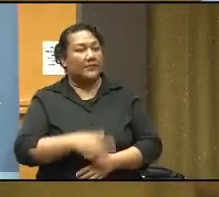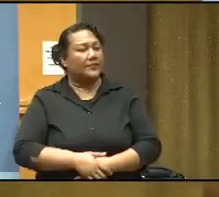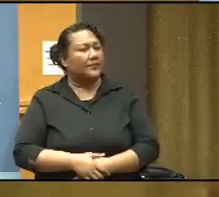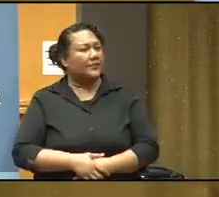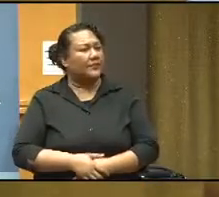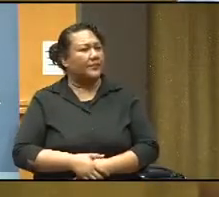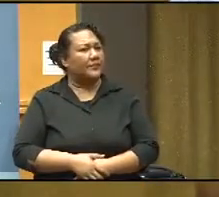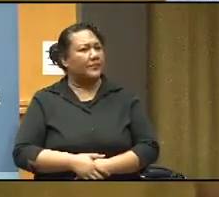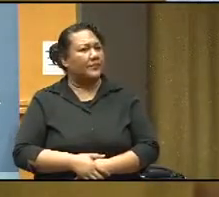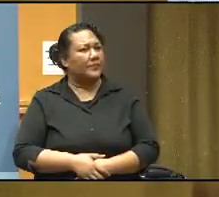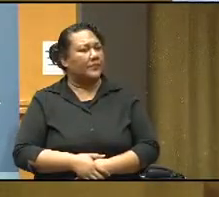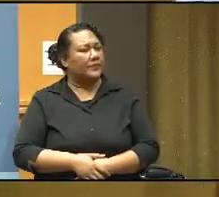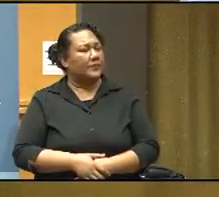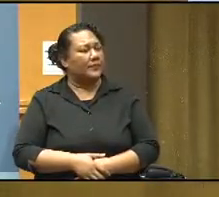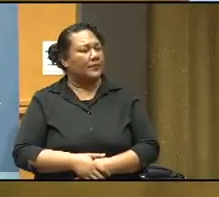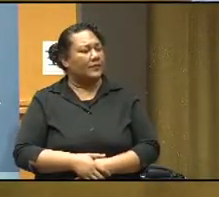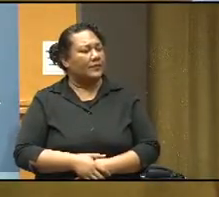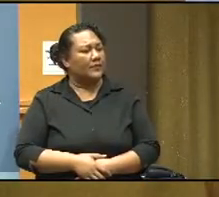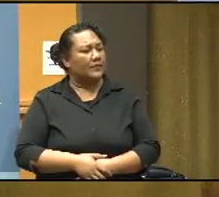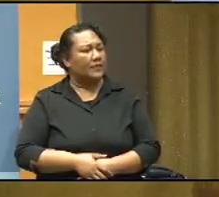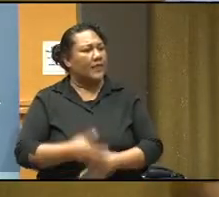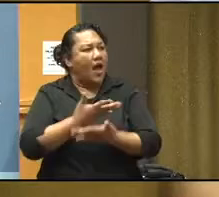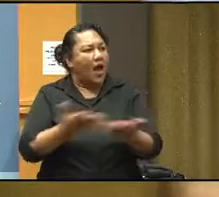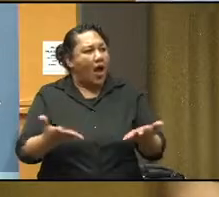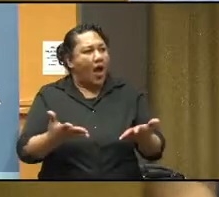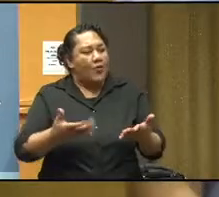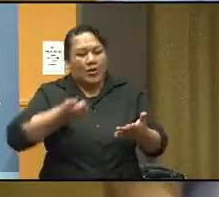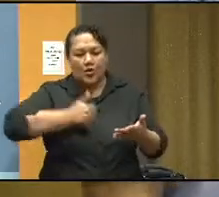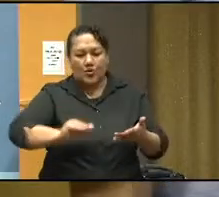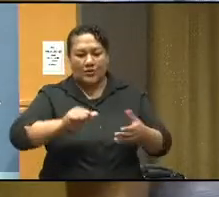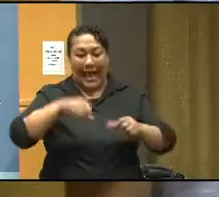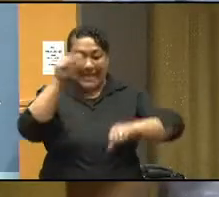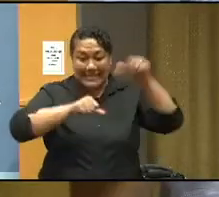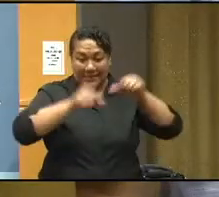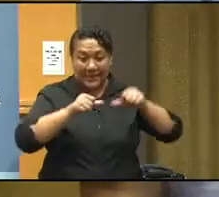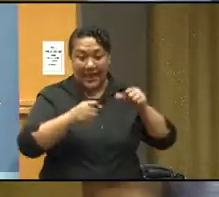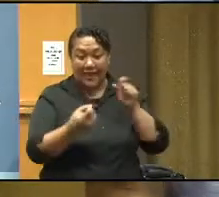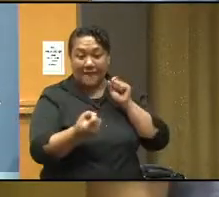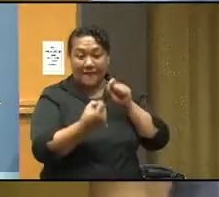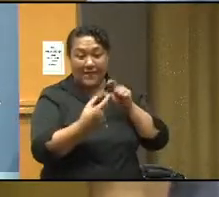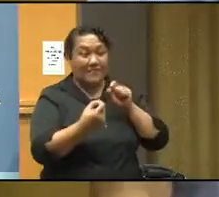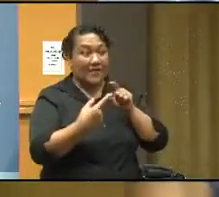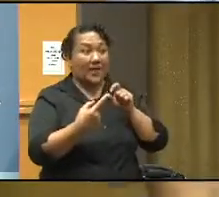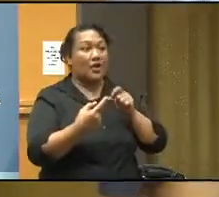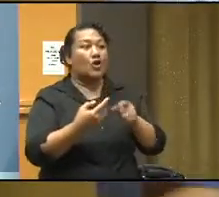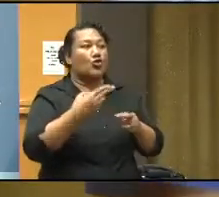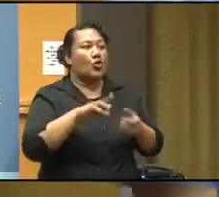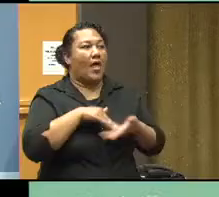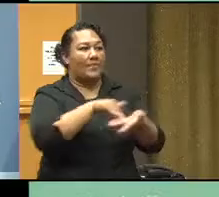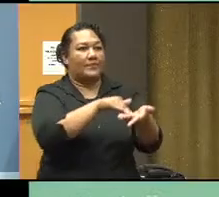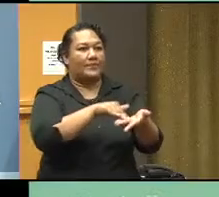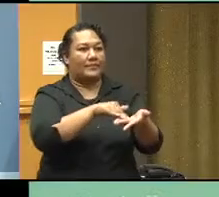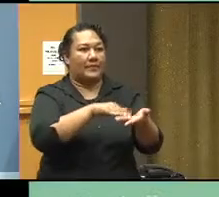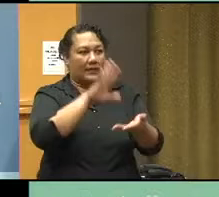the topic is how do I use assessment and feedback to help you, my students, to do